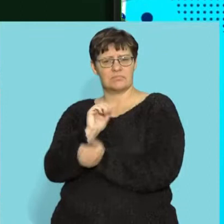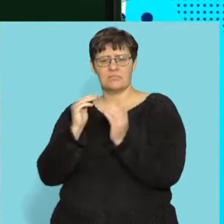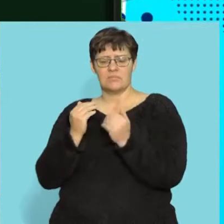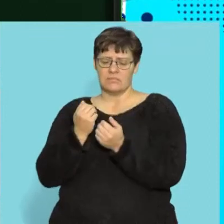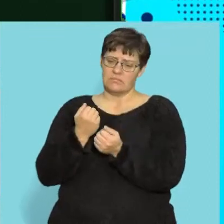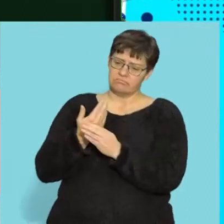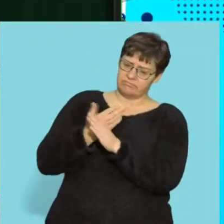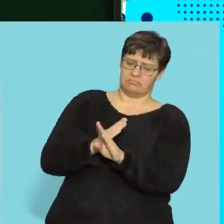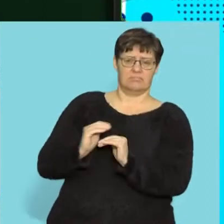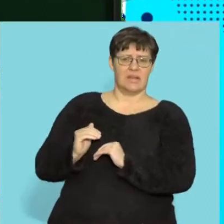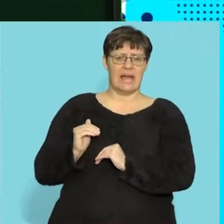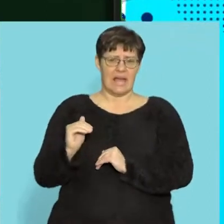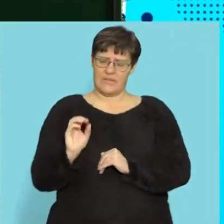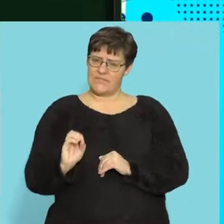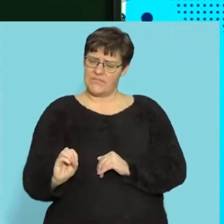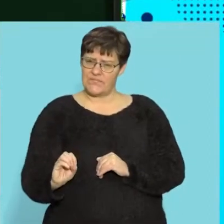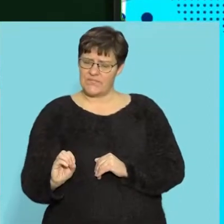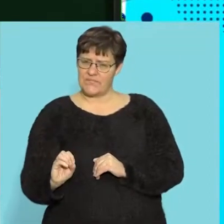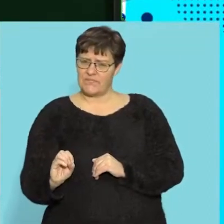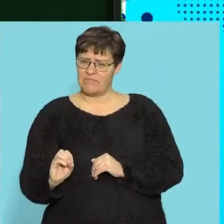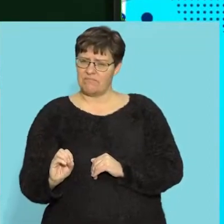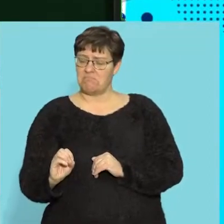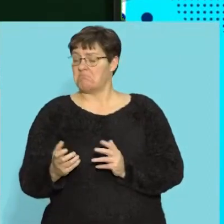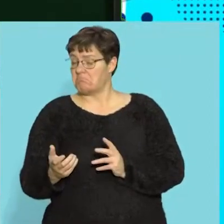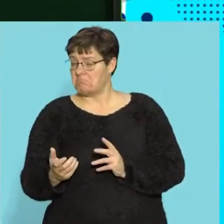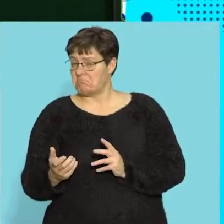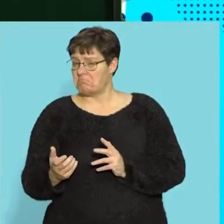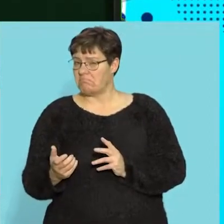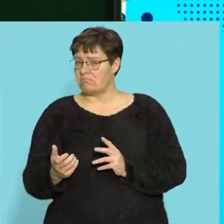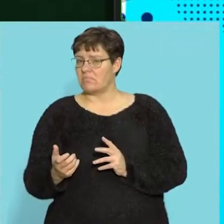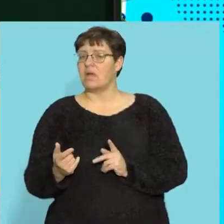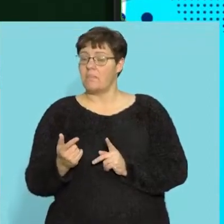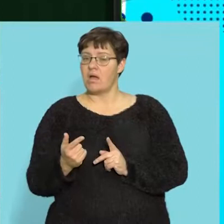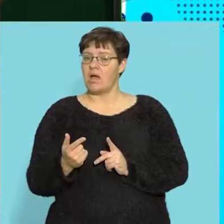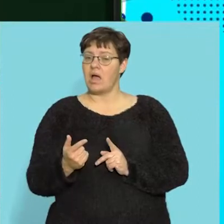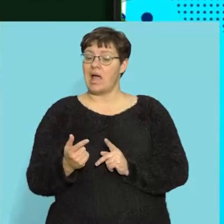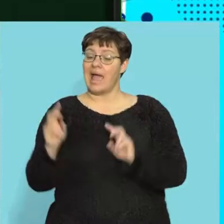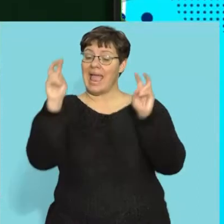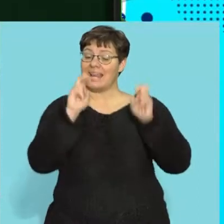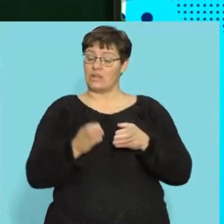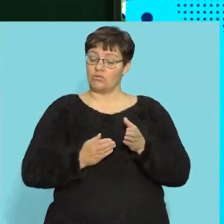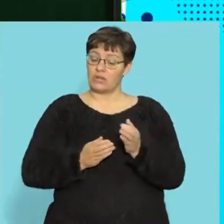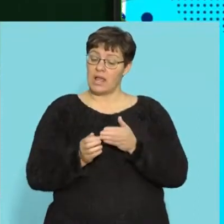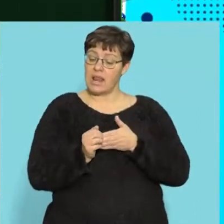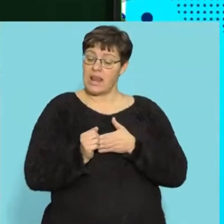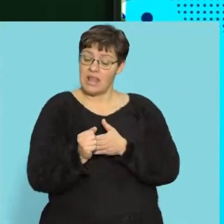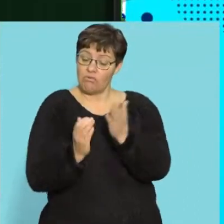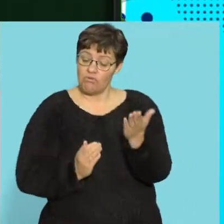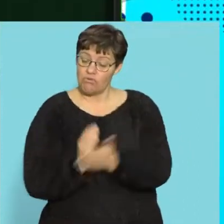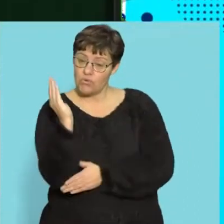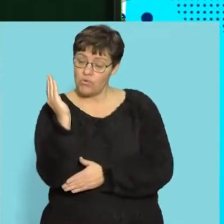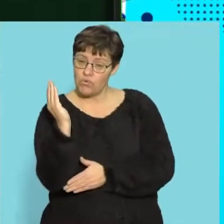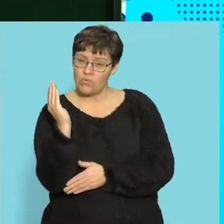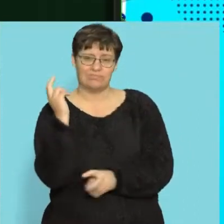means, in other words, they are poor conductors. So a good insulator actually has